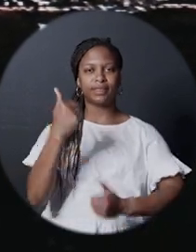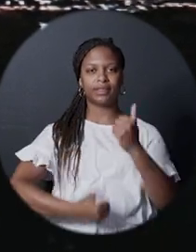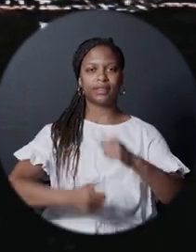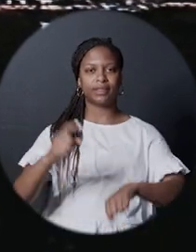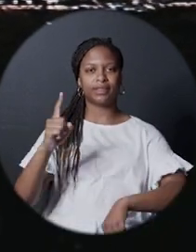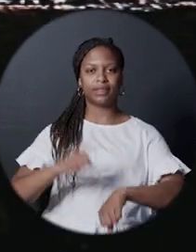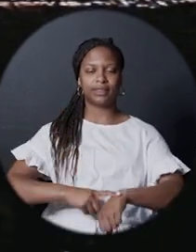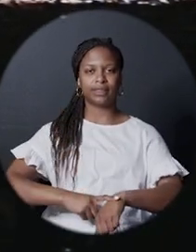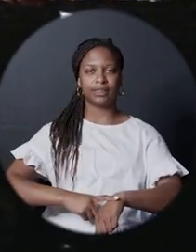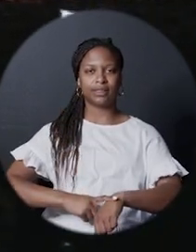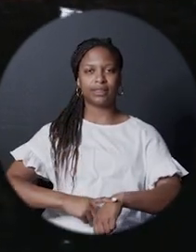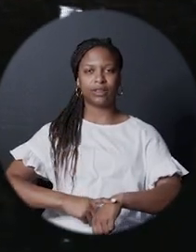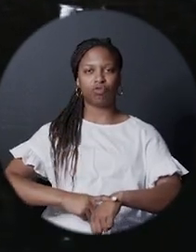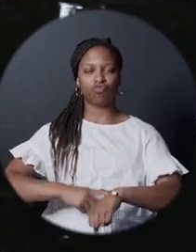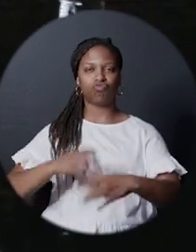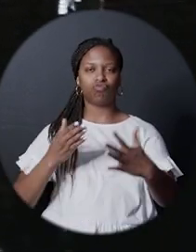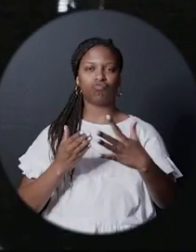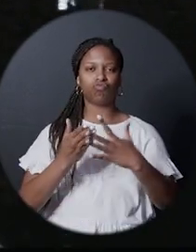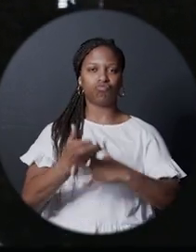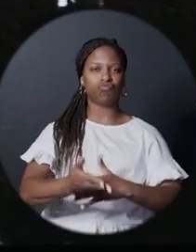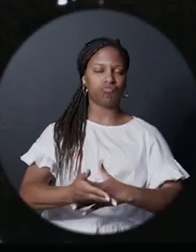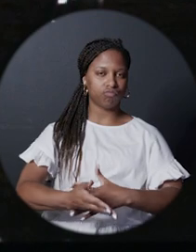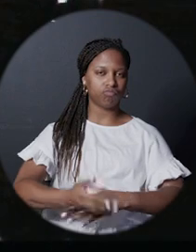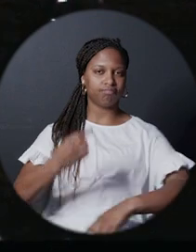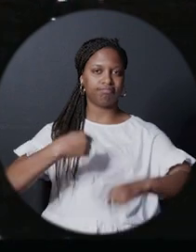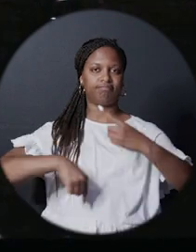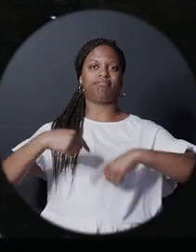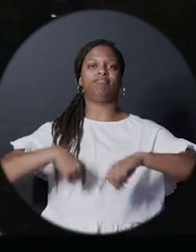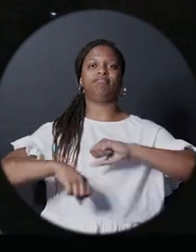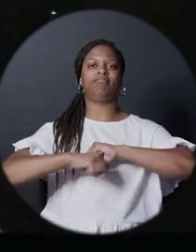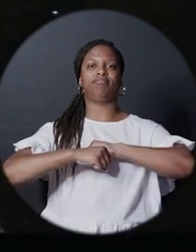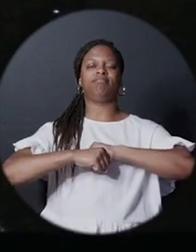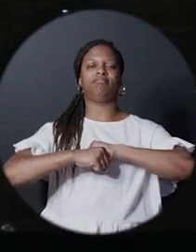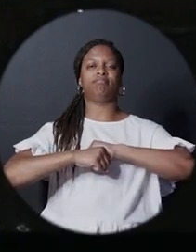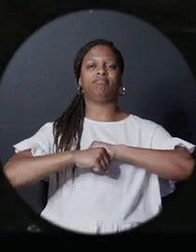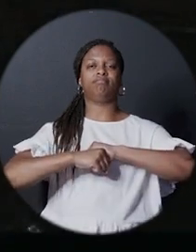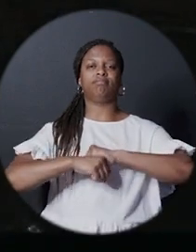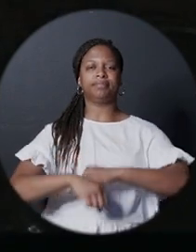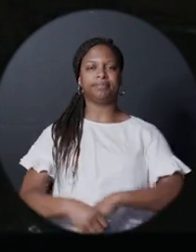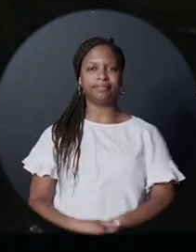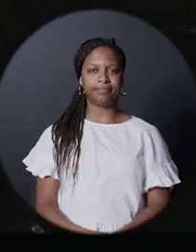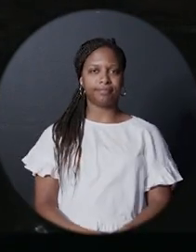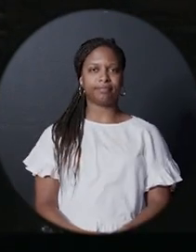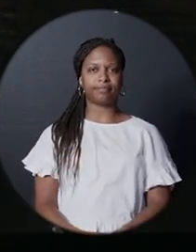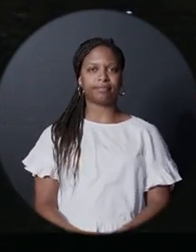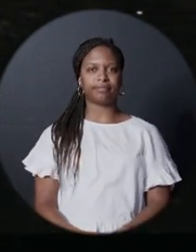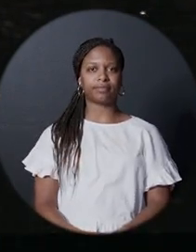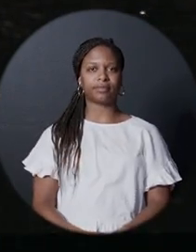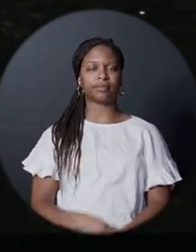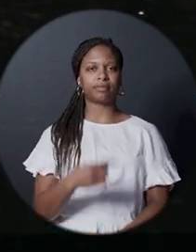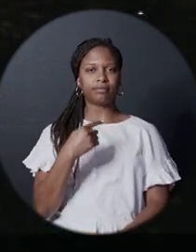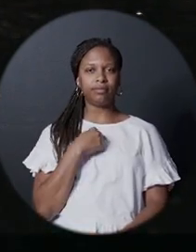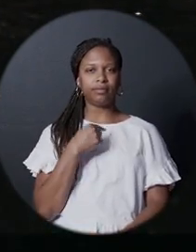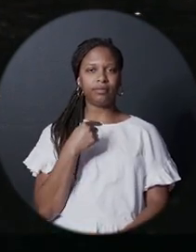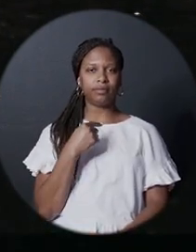We're defensive. And every time we get close to breakthrough, we go back to being defensive.